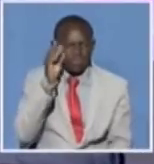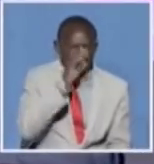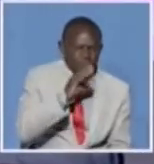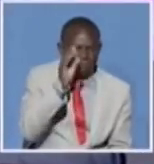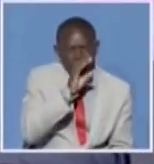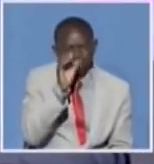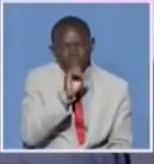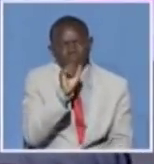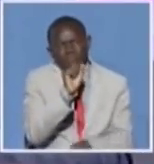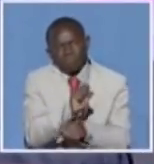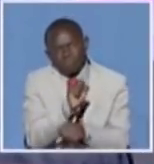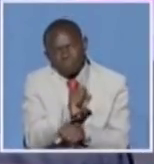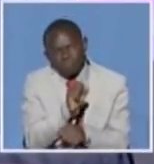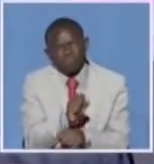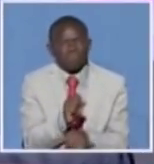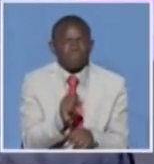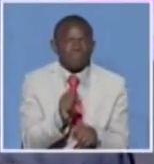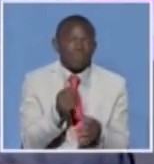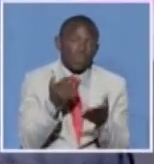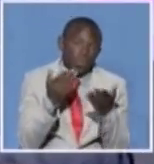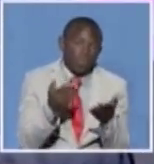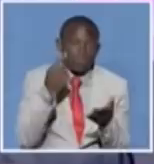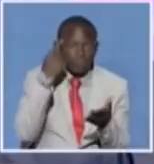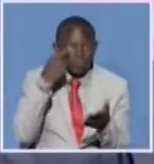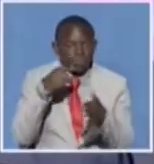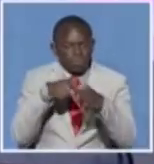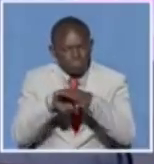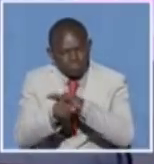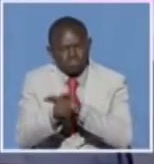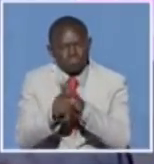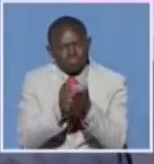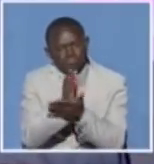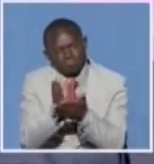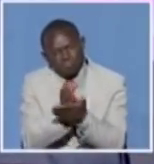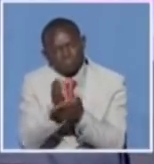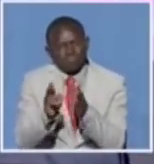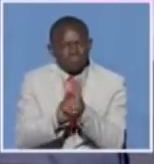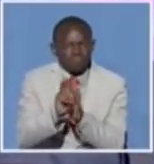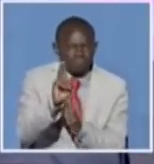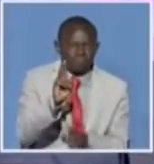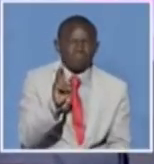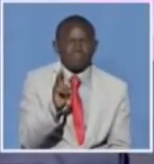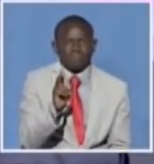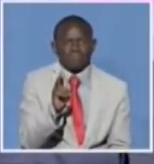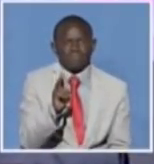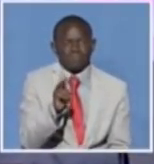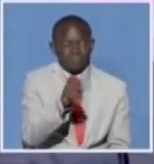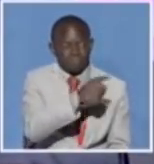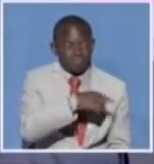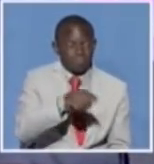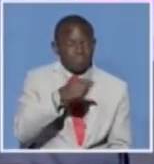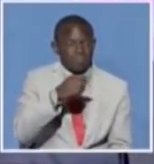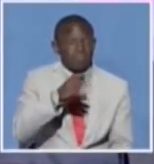as something that they should acquire in order to progress. But our belief is that where